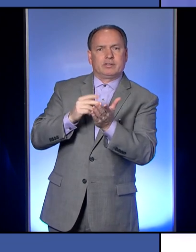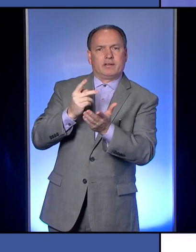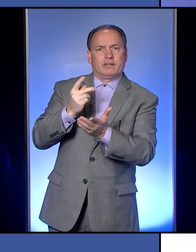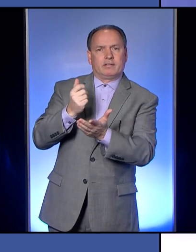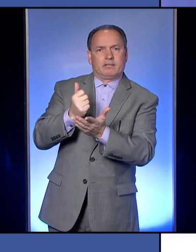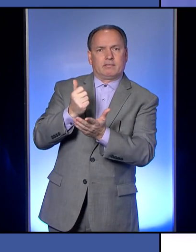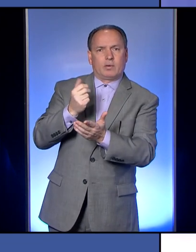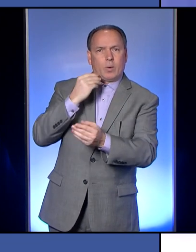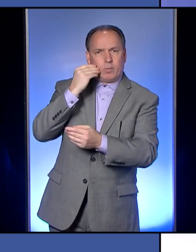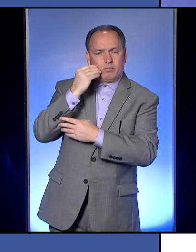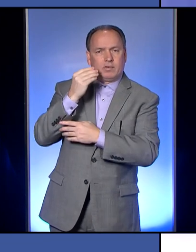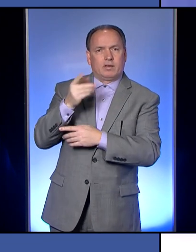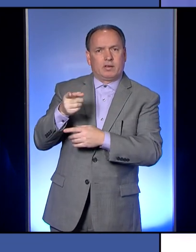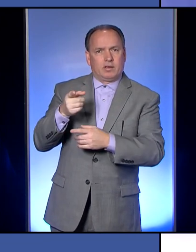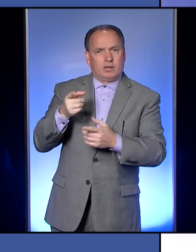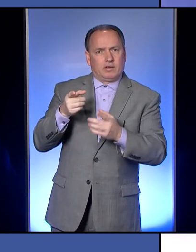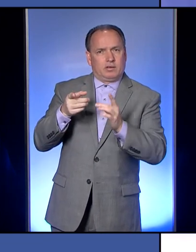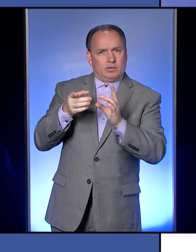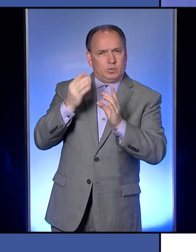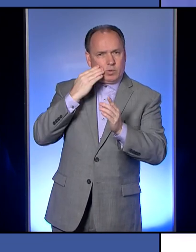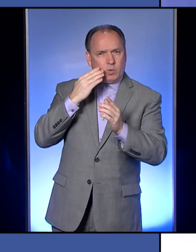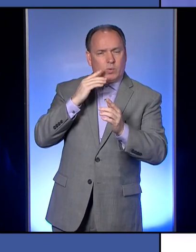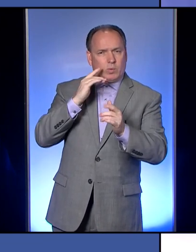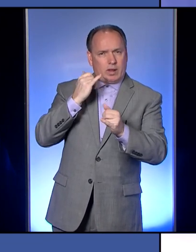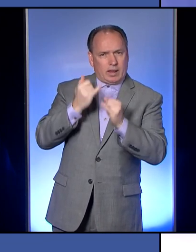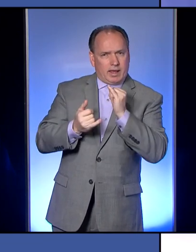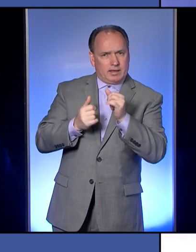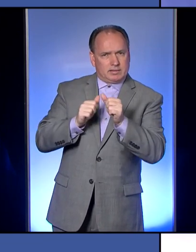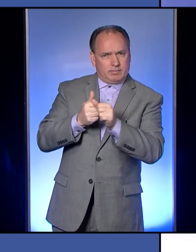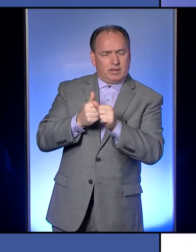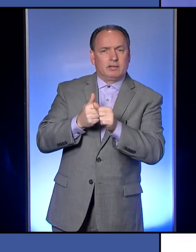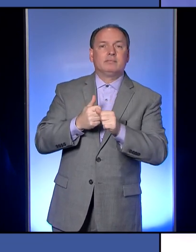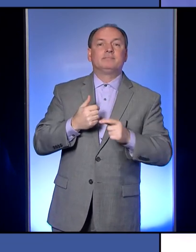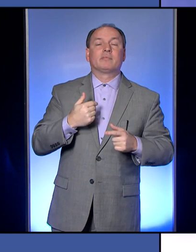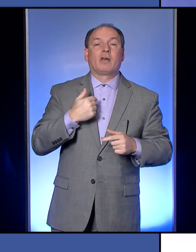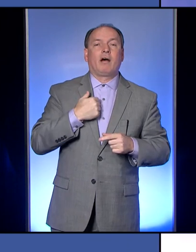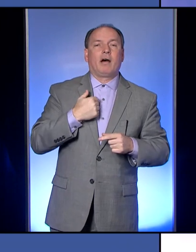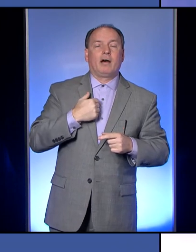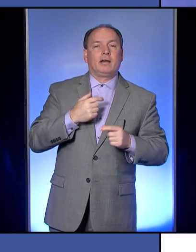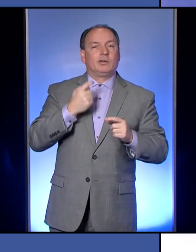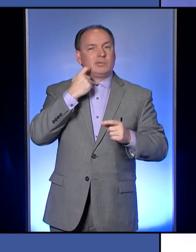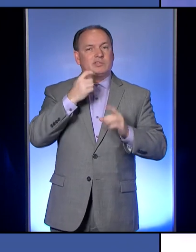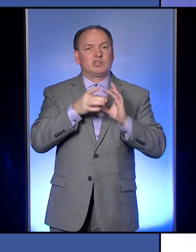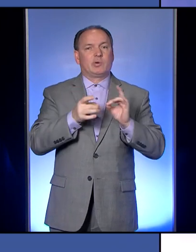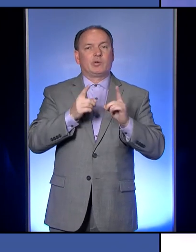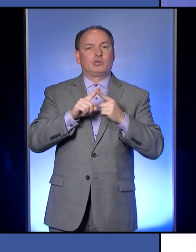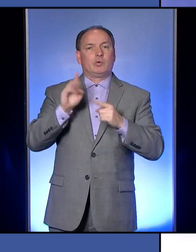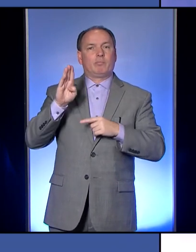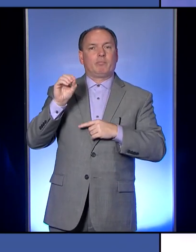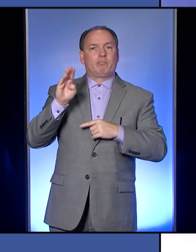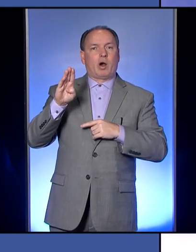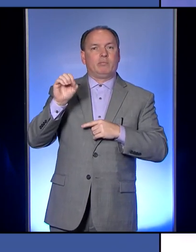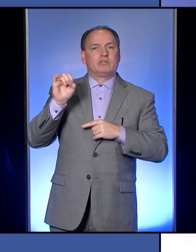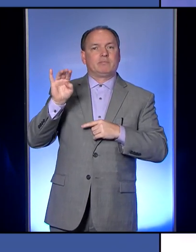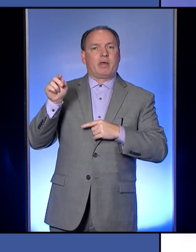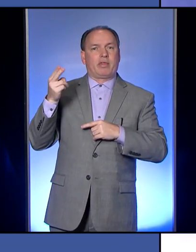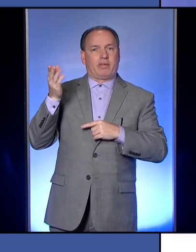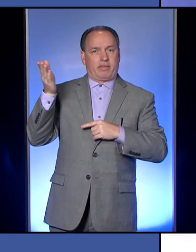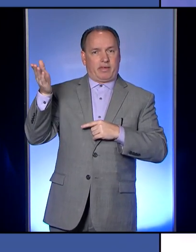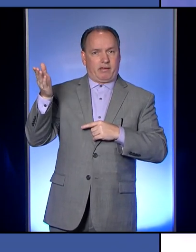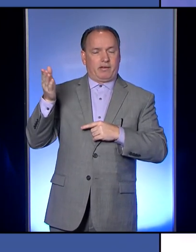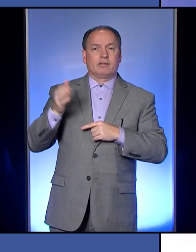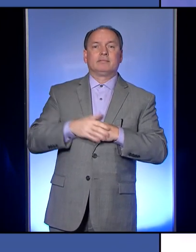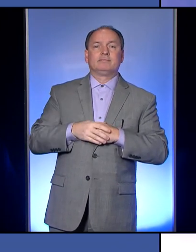I last spoke with Pleasant Ridge Manor a couple days ago, Mr. Bob Smith out there, and